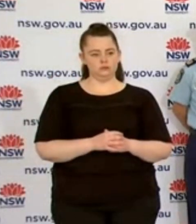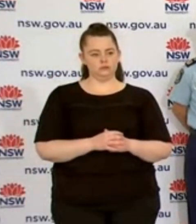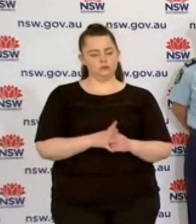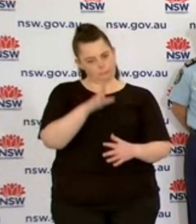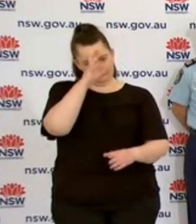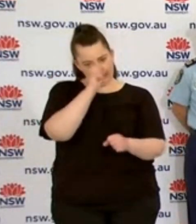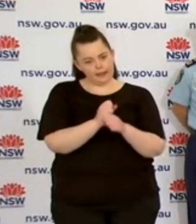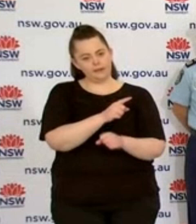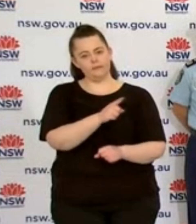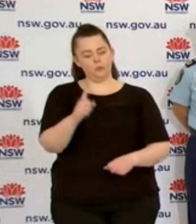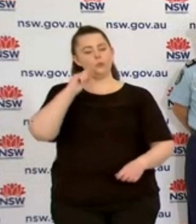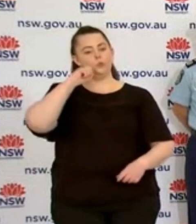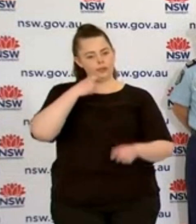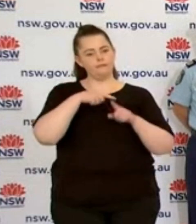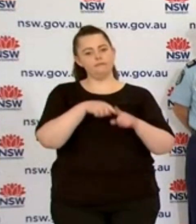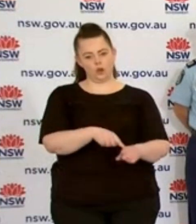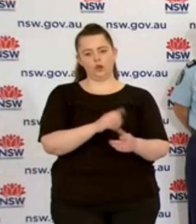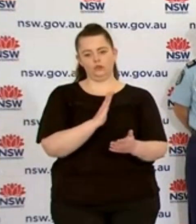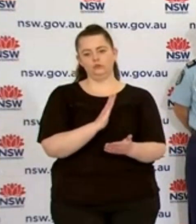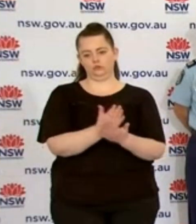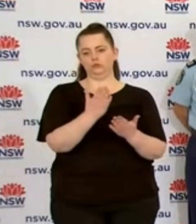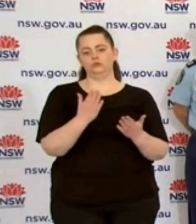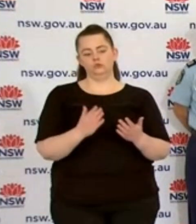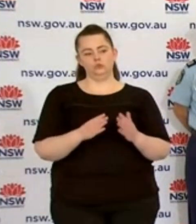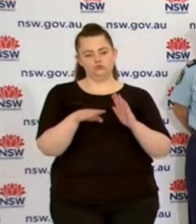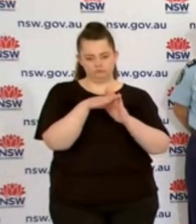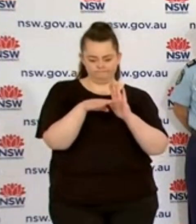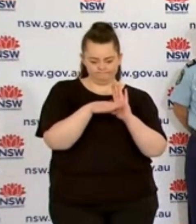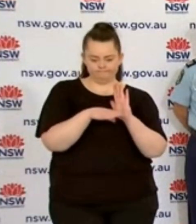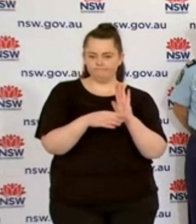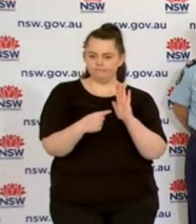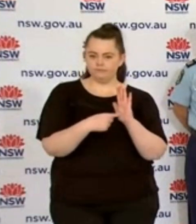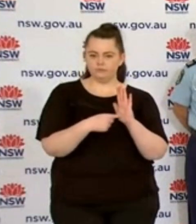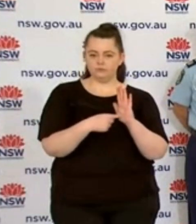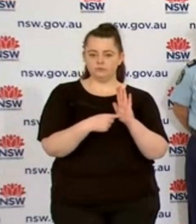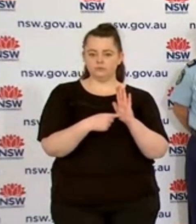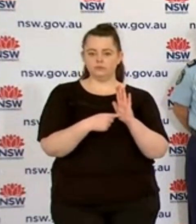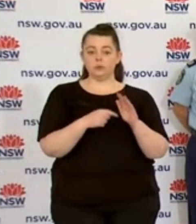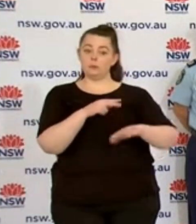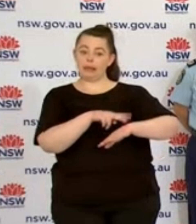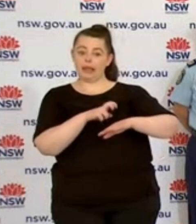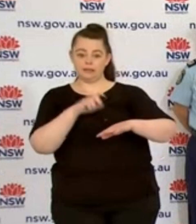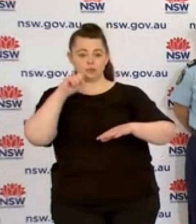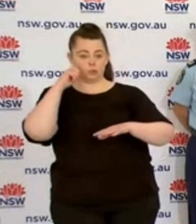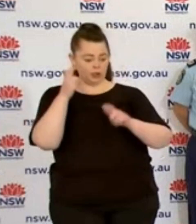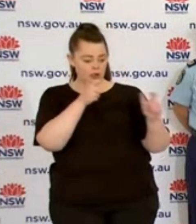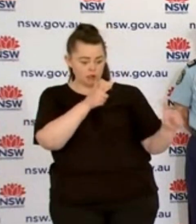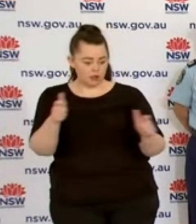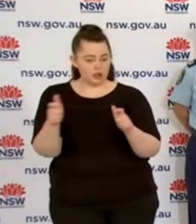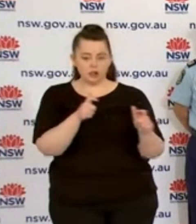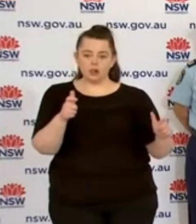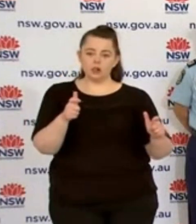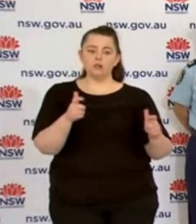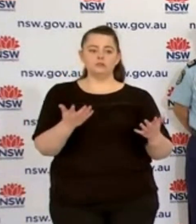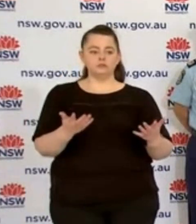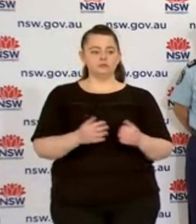do the right thing, and that faith has to be backed up with stronger compliance through the police force, stronger efforts for all of us. If you